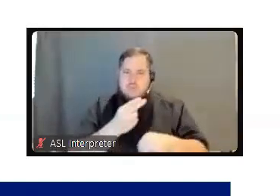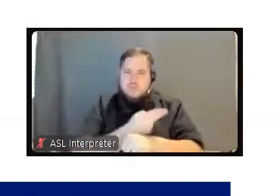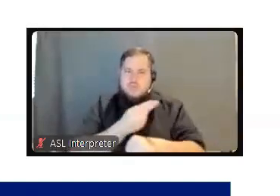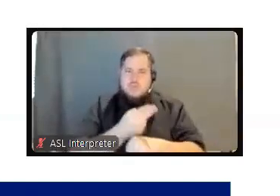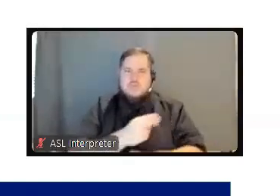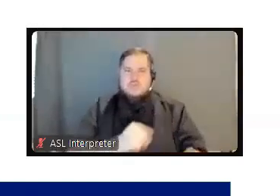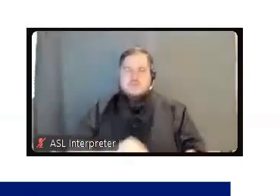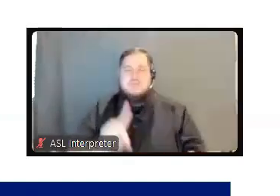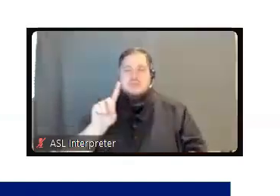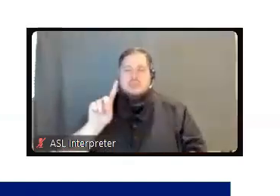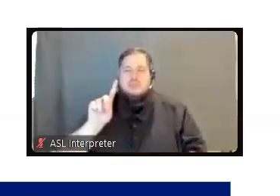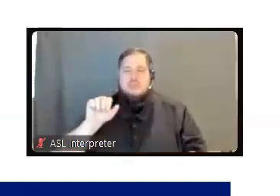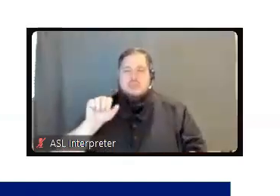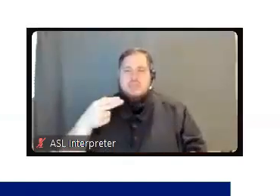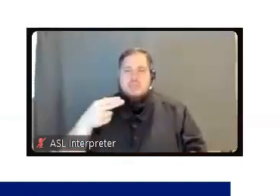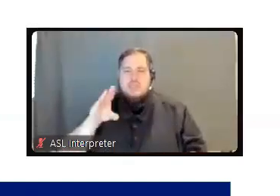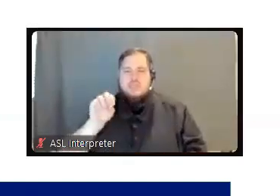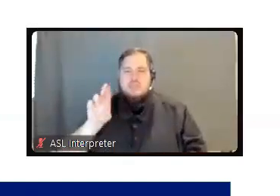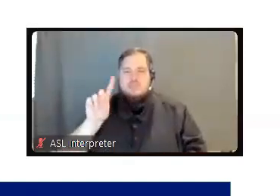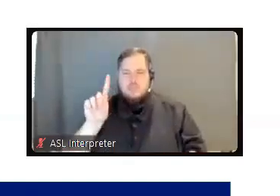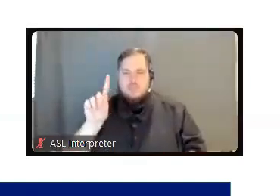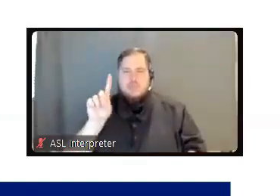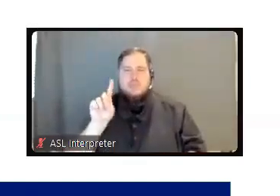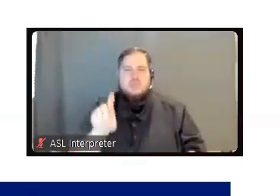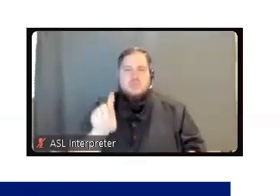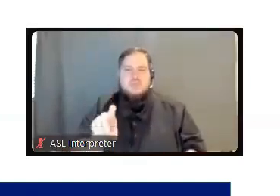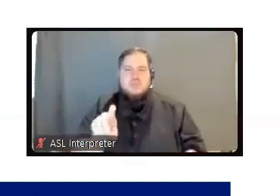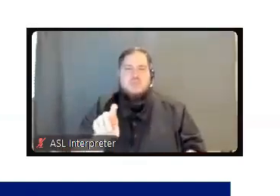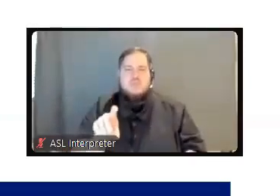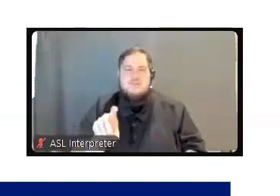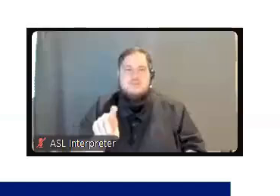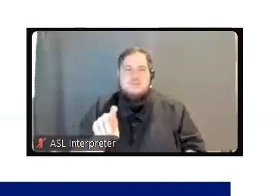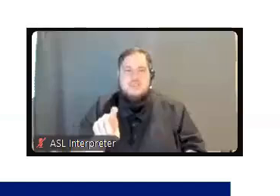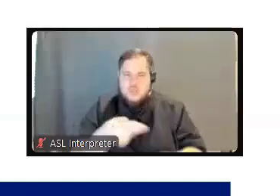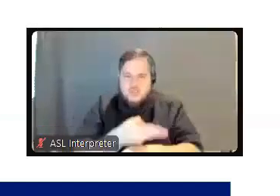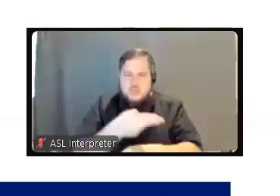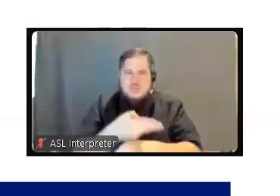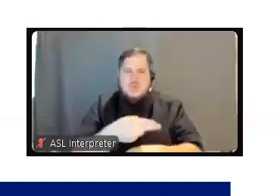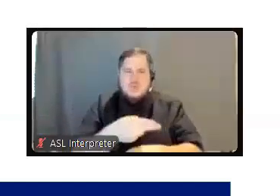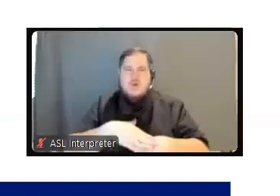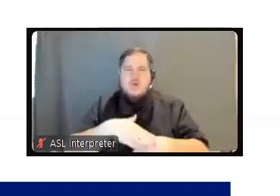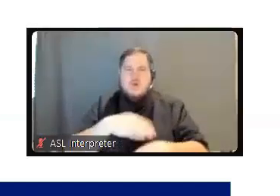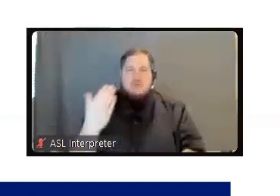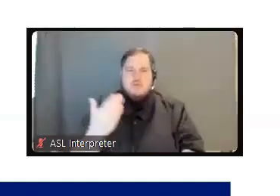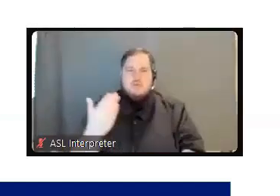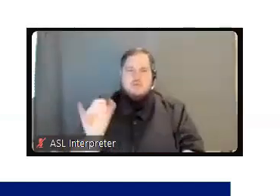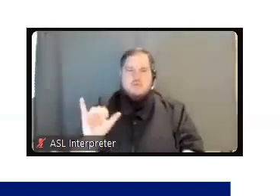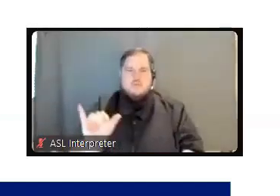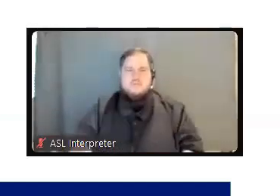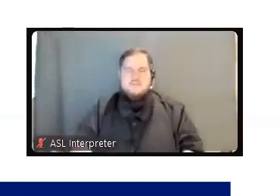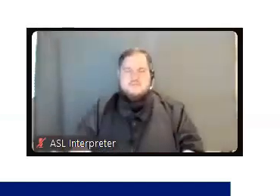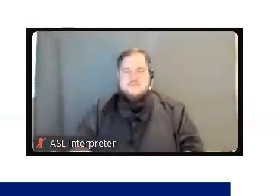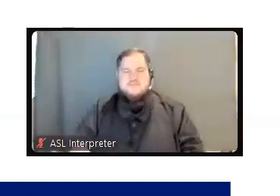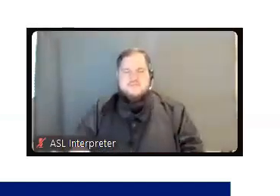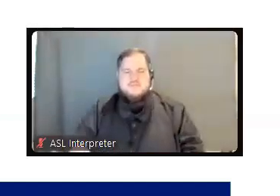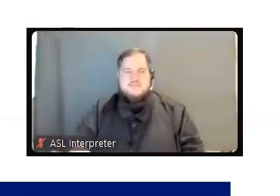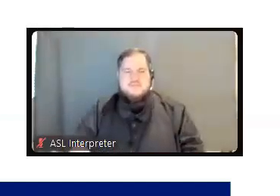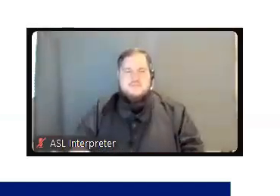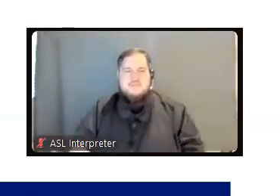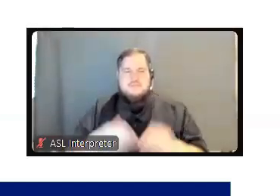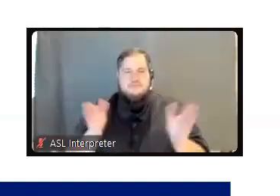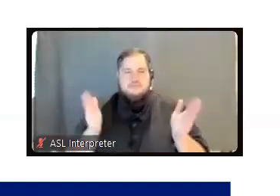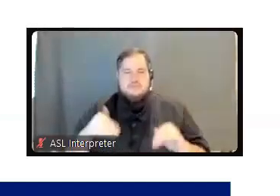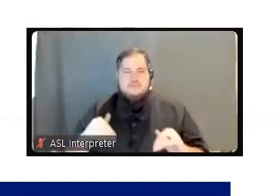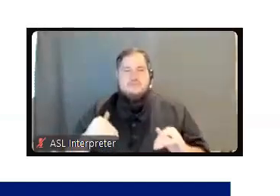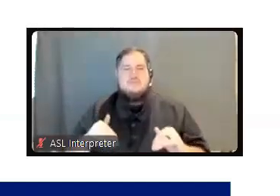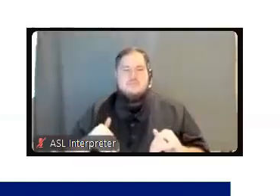dashboards should be usable on mobile as well. Next item is to create a guide